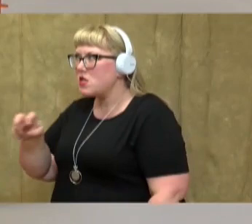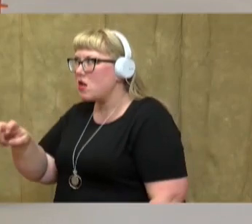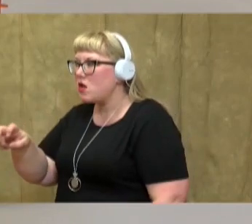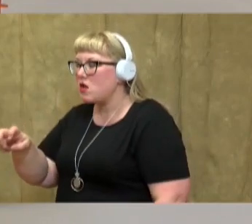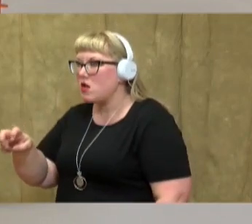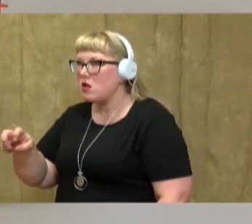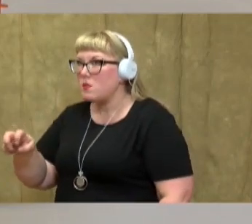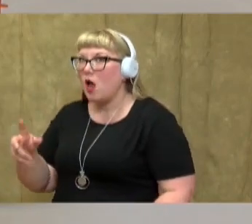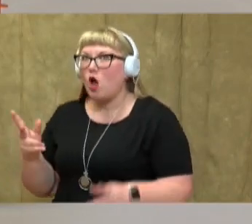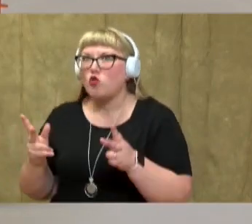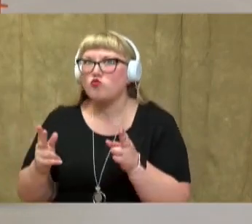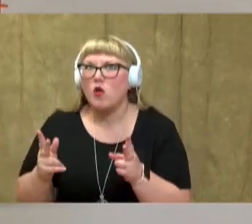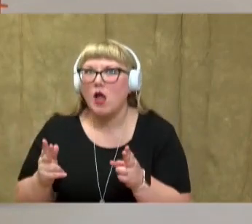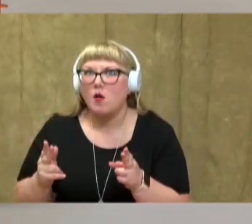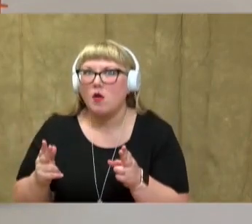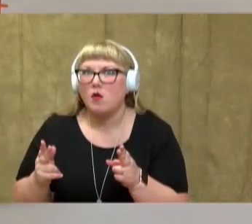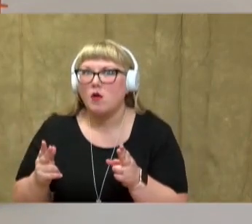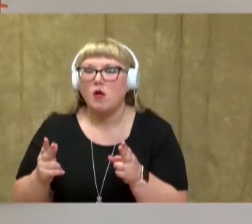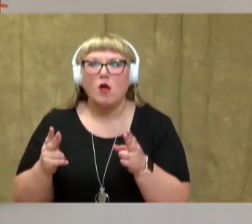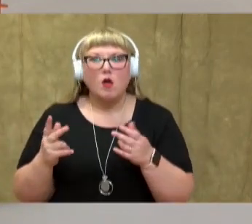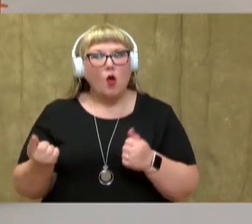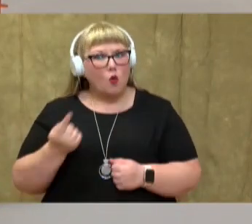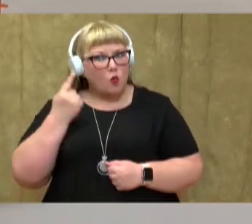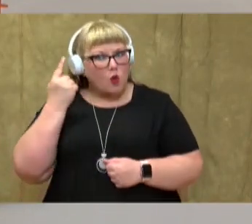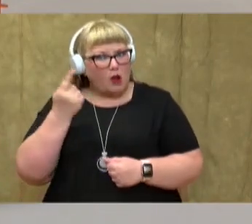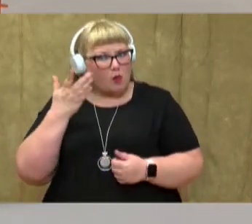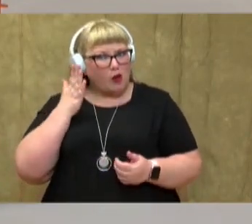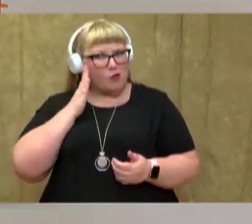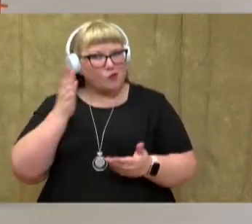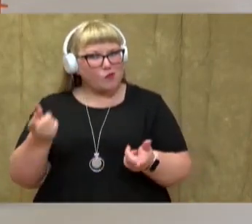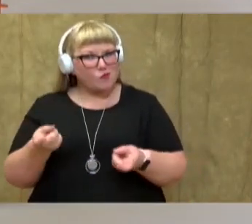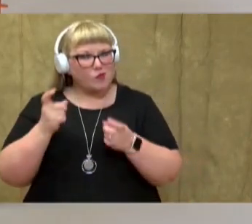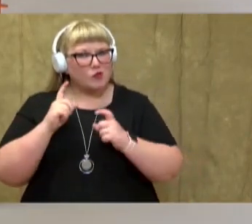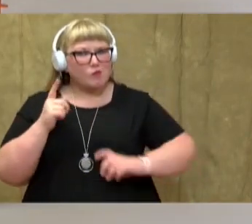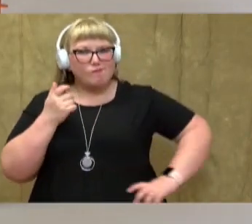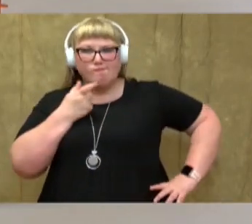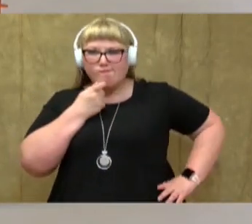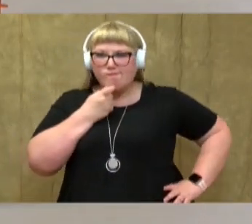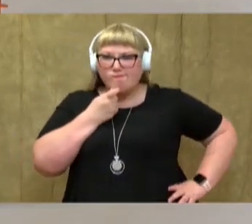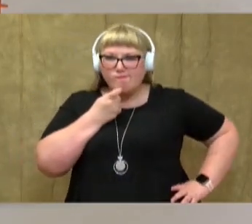A hermit crab? We wonder what we'll get.